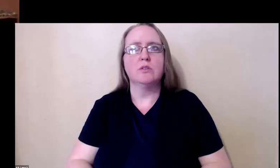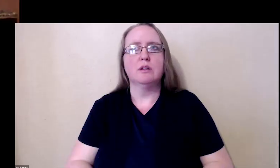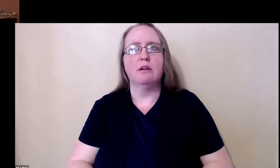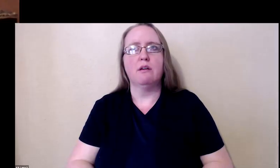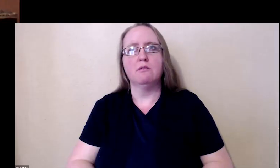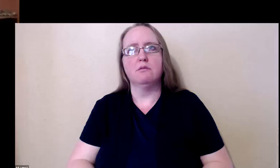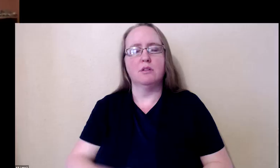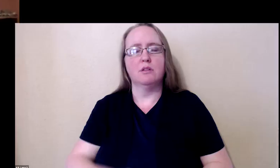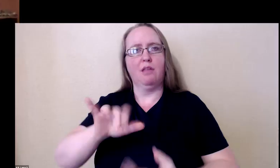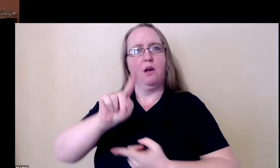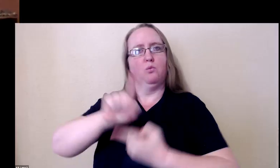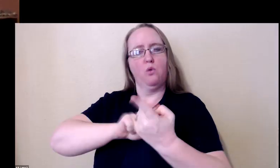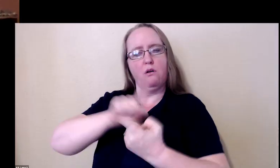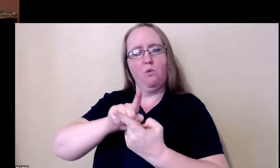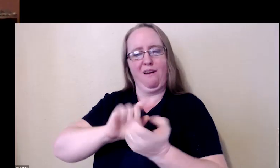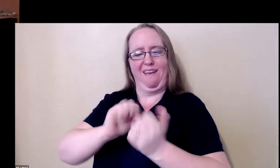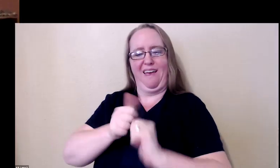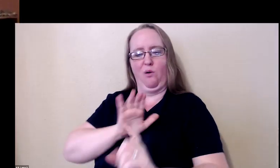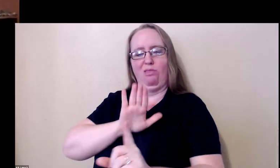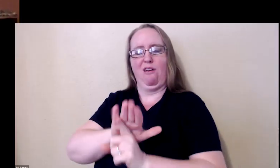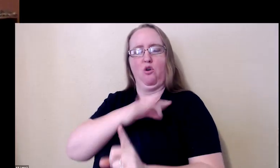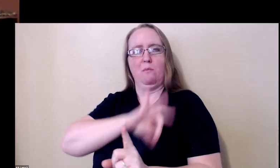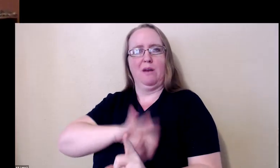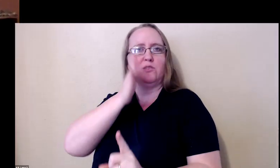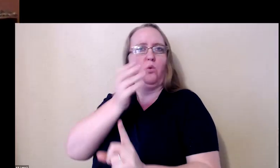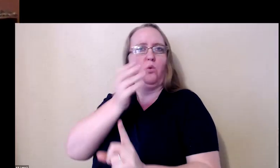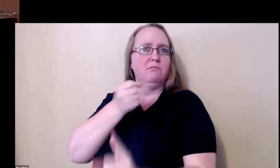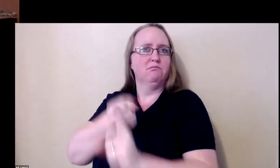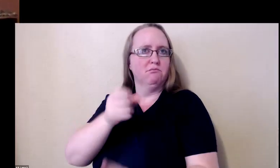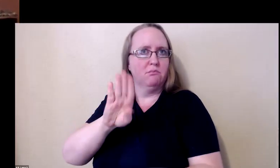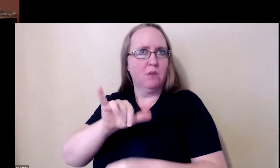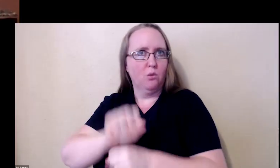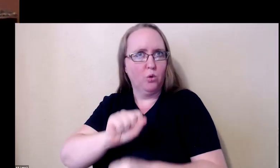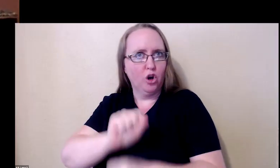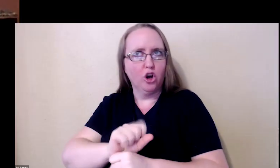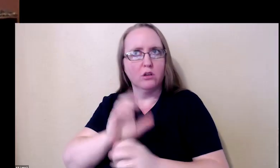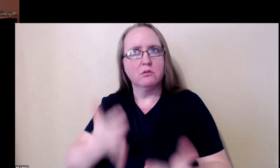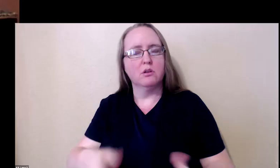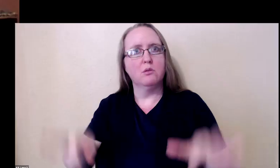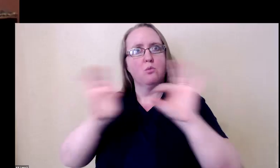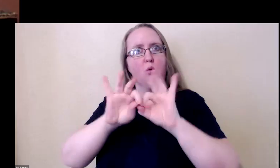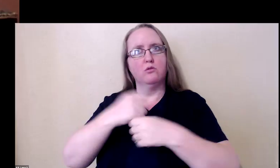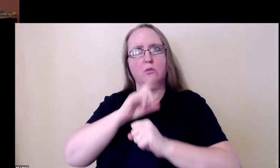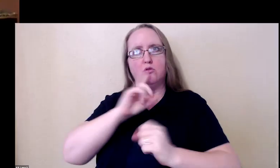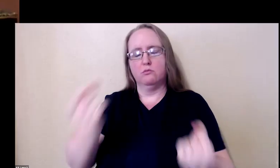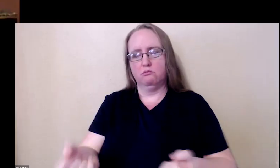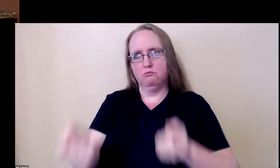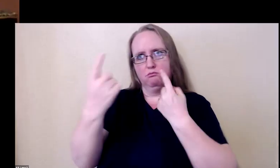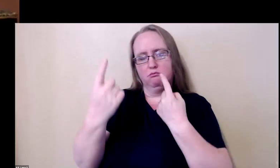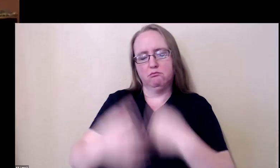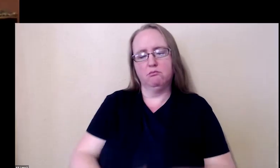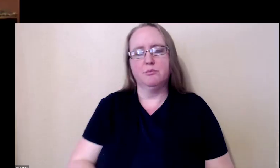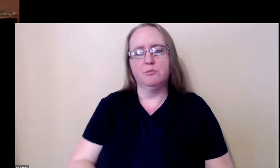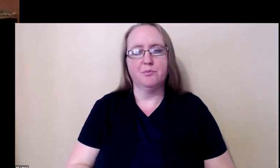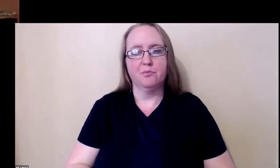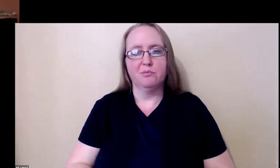a one-on-one basis how their benefits are going to be impacted, which can be crucial in bridging that hump. But